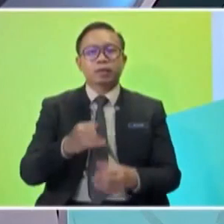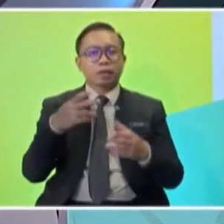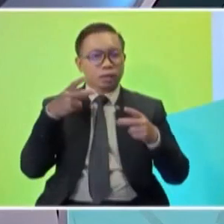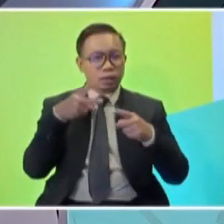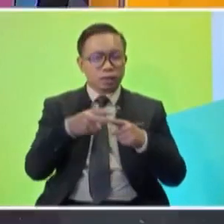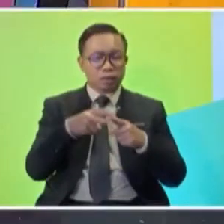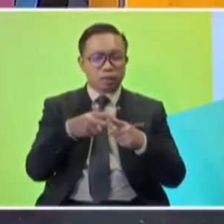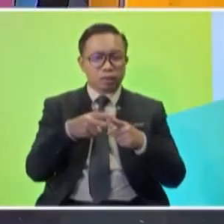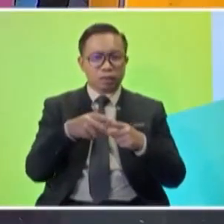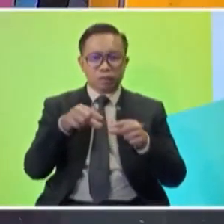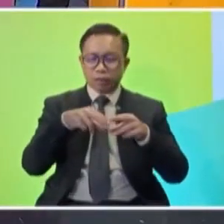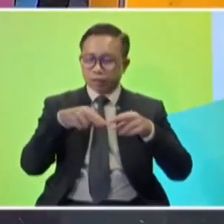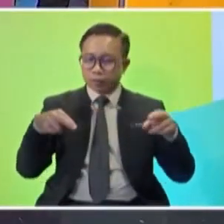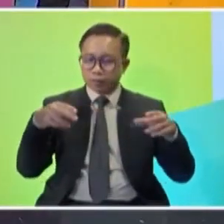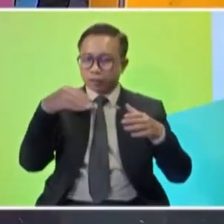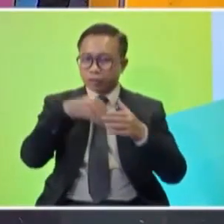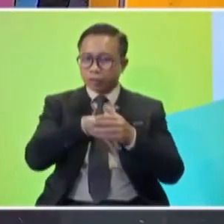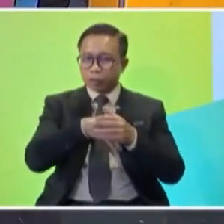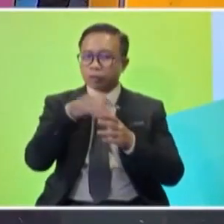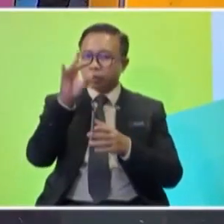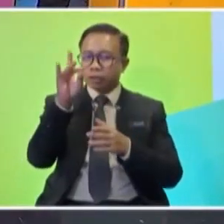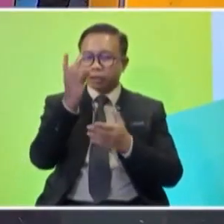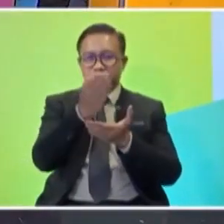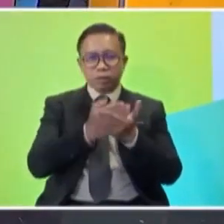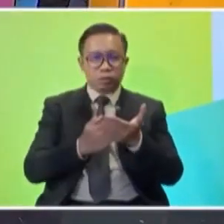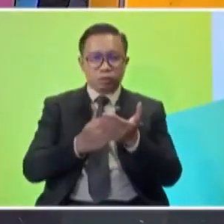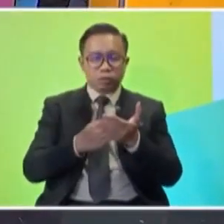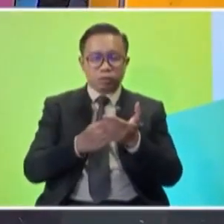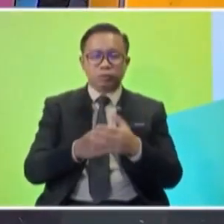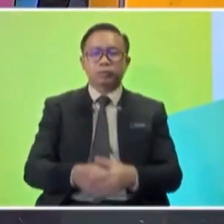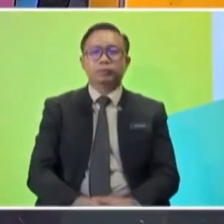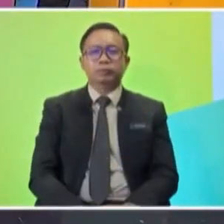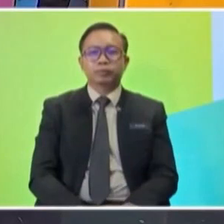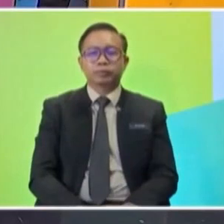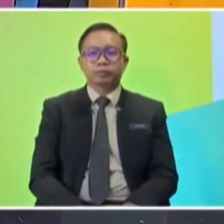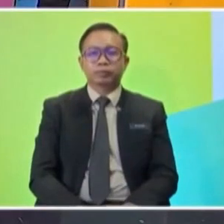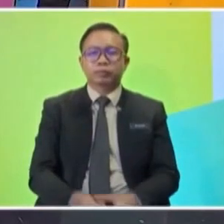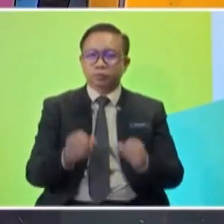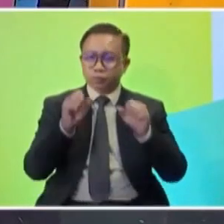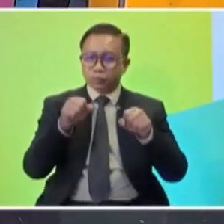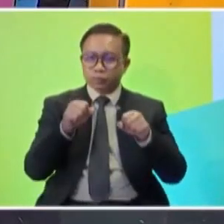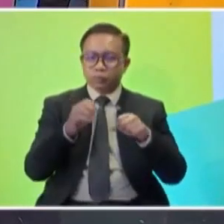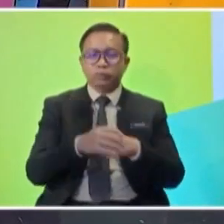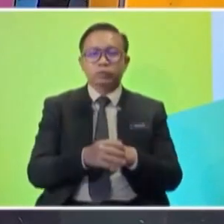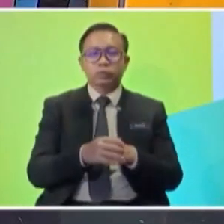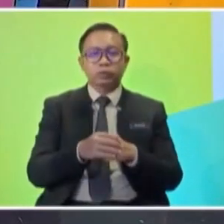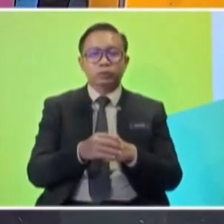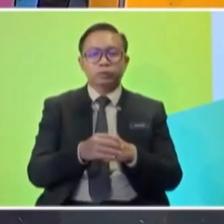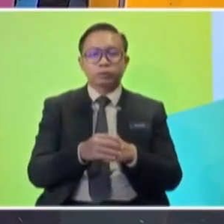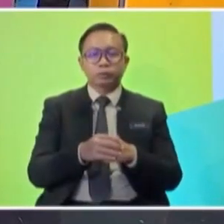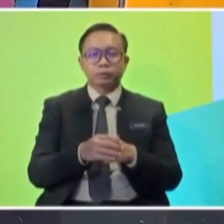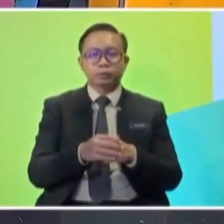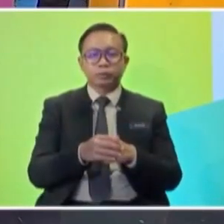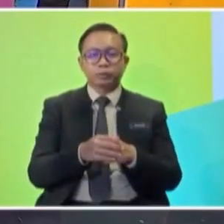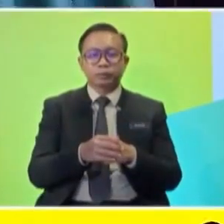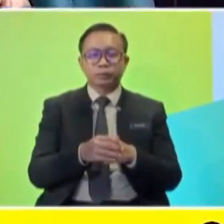the ribbon into 8 equal parts. 8 equal parts. Okay, Chris, can you try, Chris? Can. All right. I'll try my best.